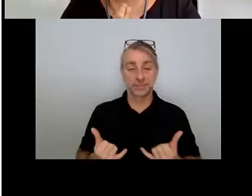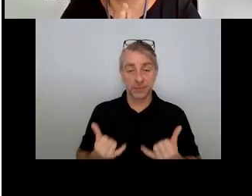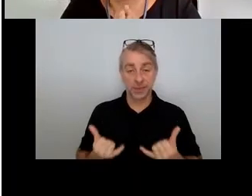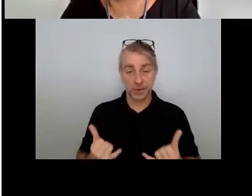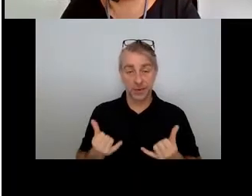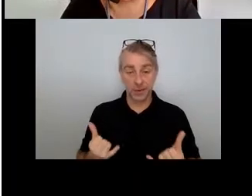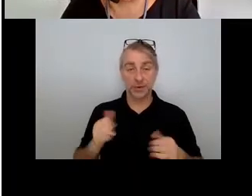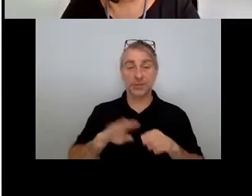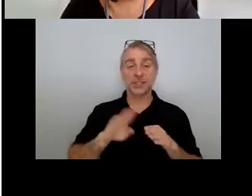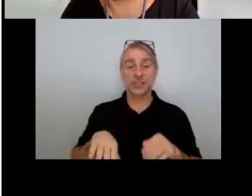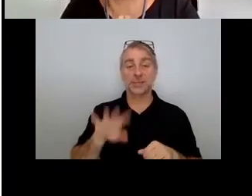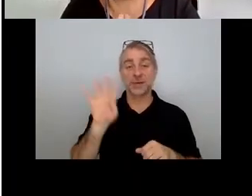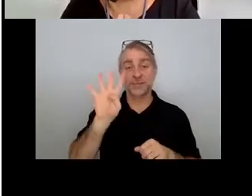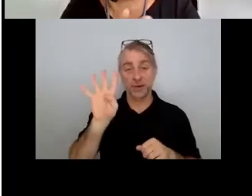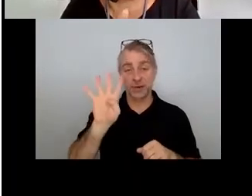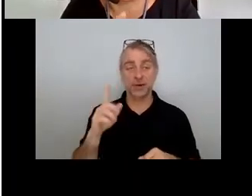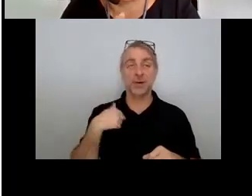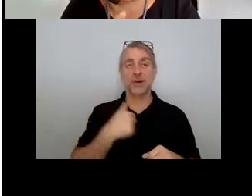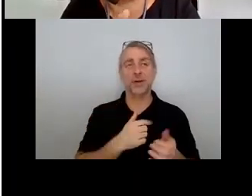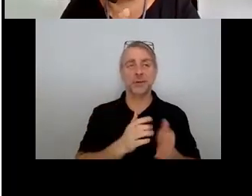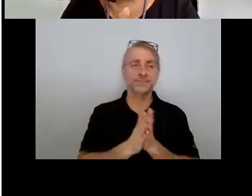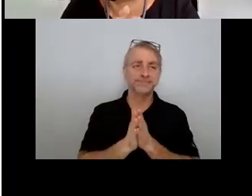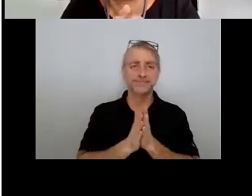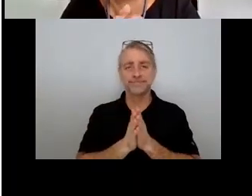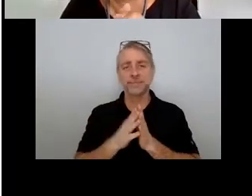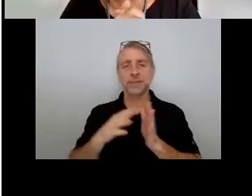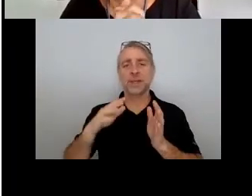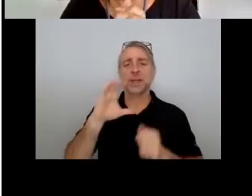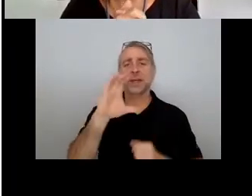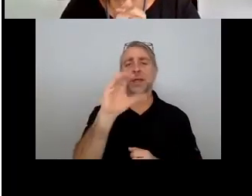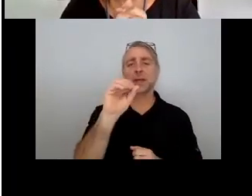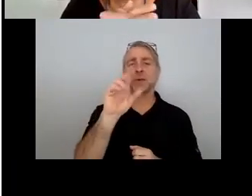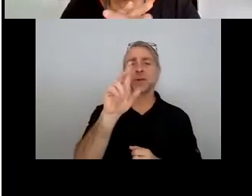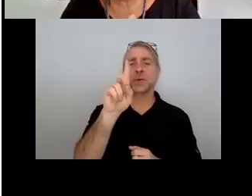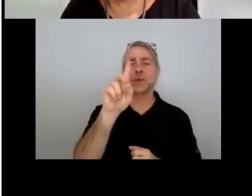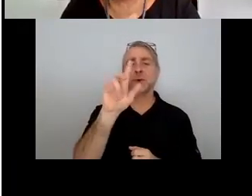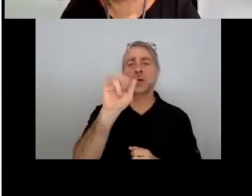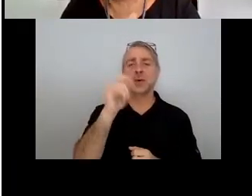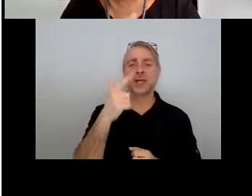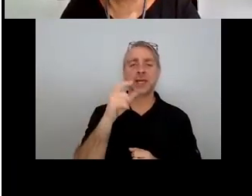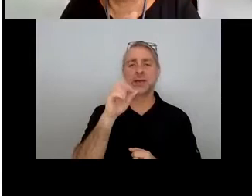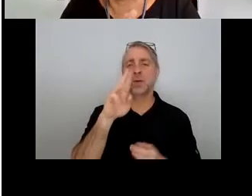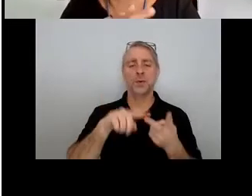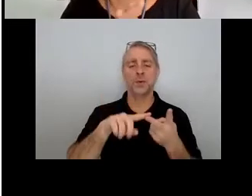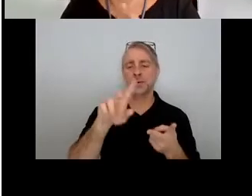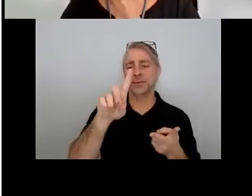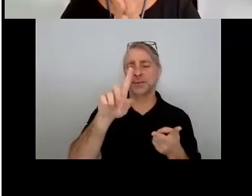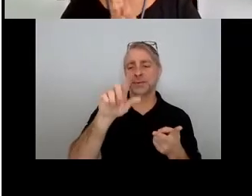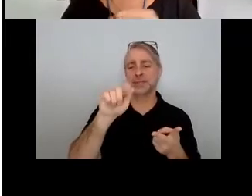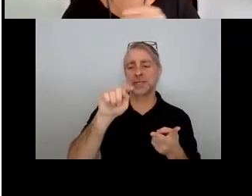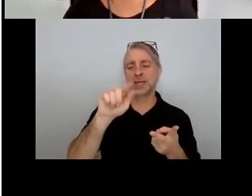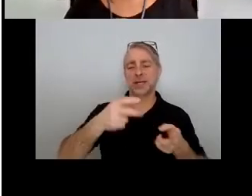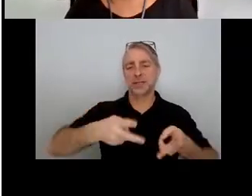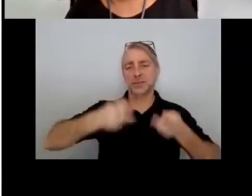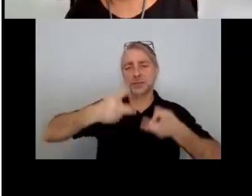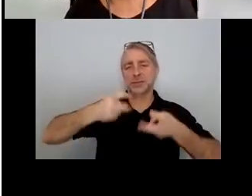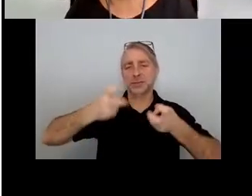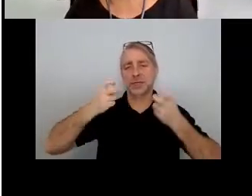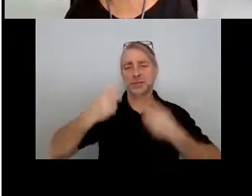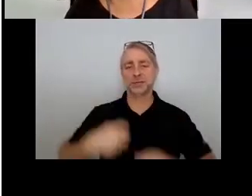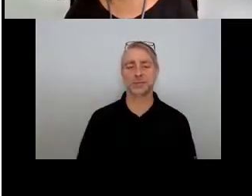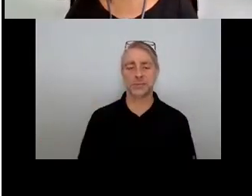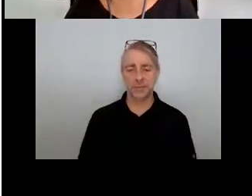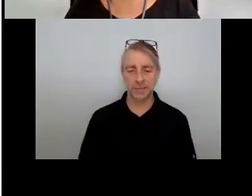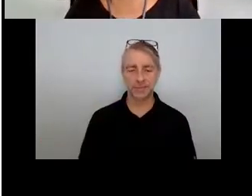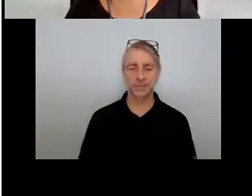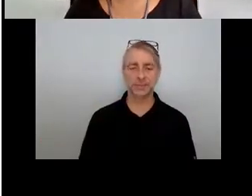in what we call study coding or data extraction. So there are a couple goals that guide us